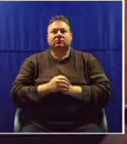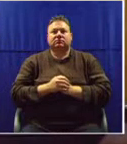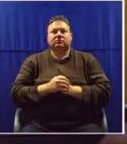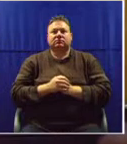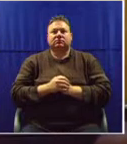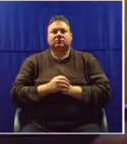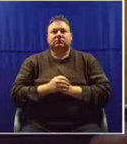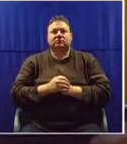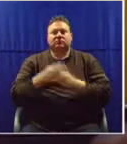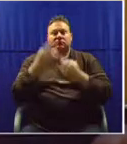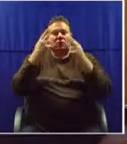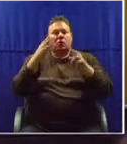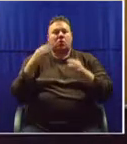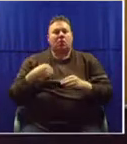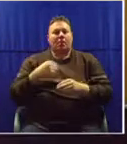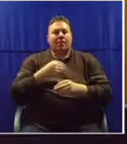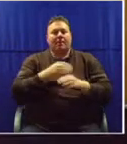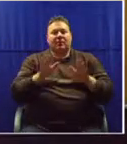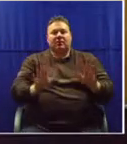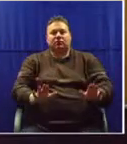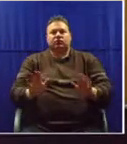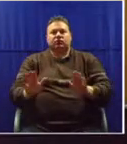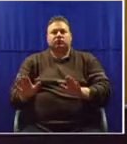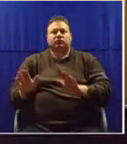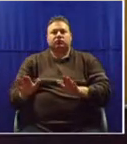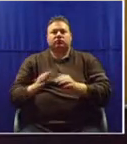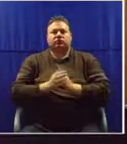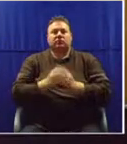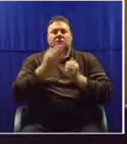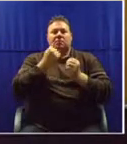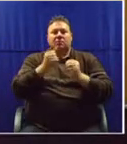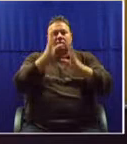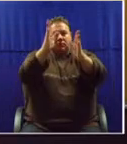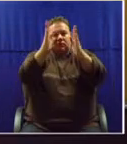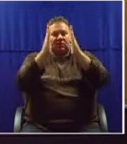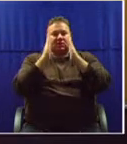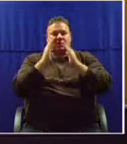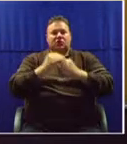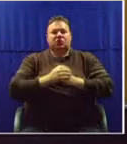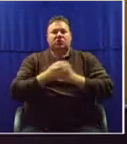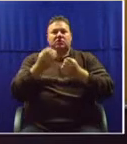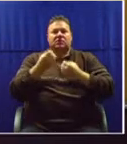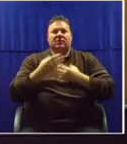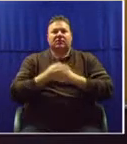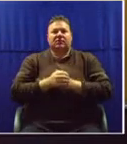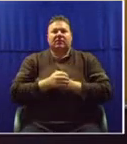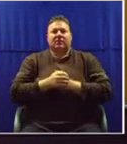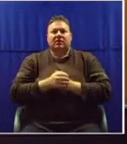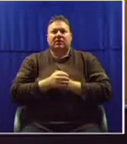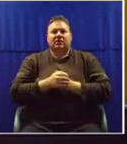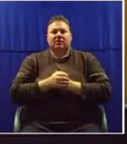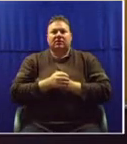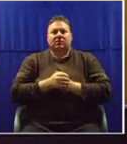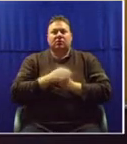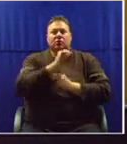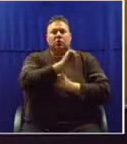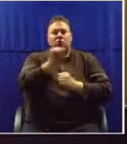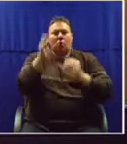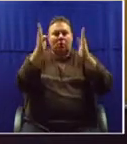Order, honorable members. May I have your attention, please? May I have your attention,